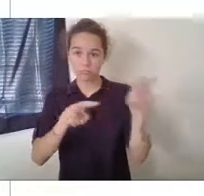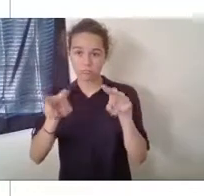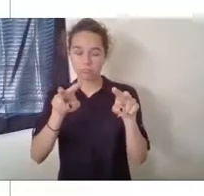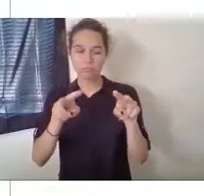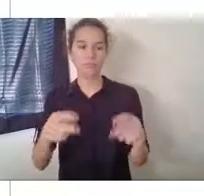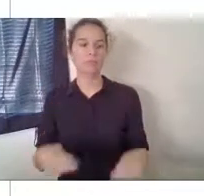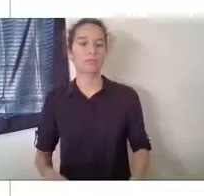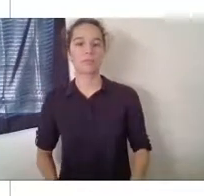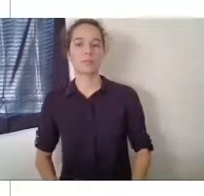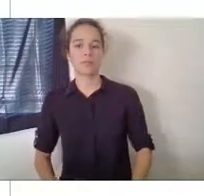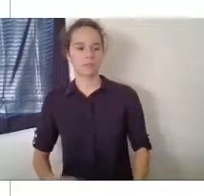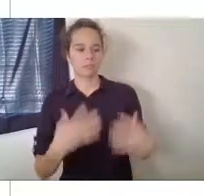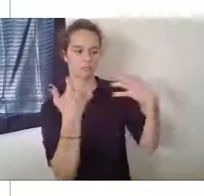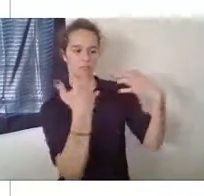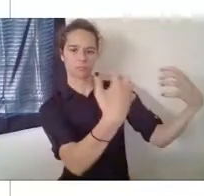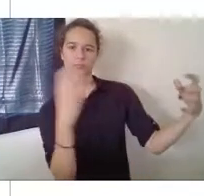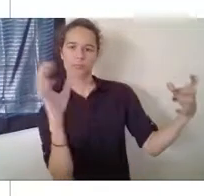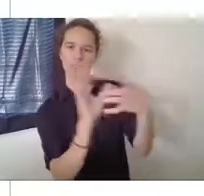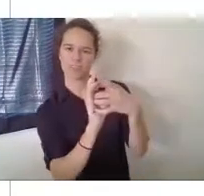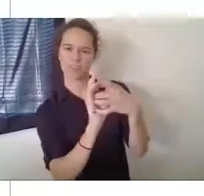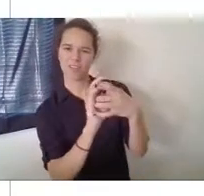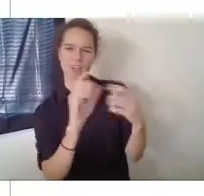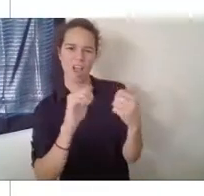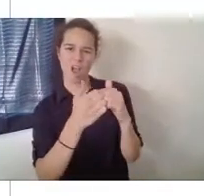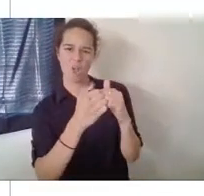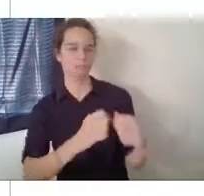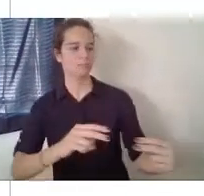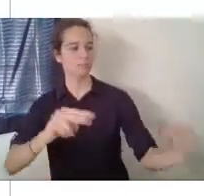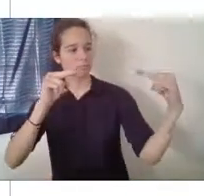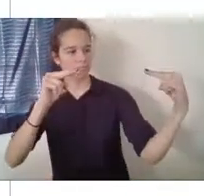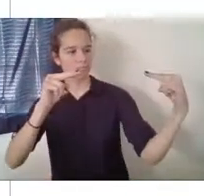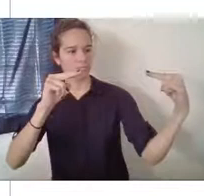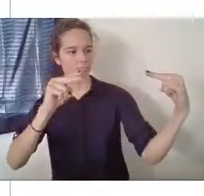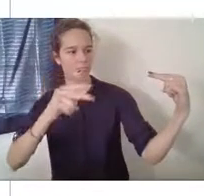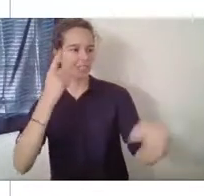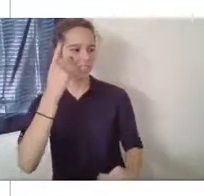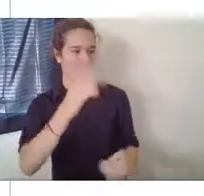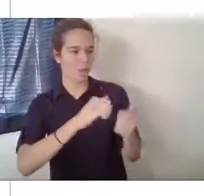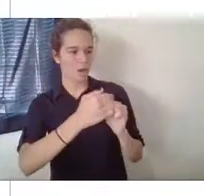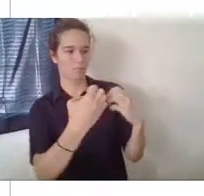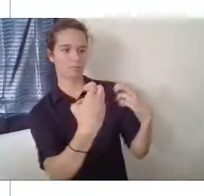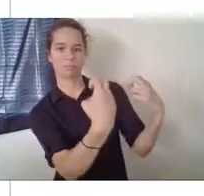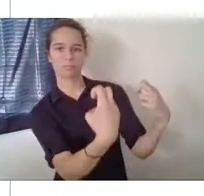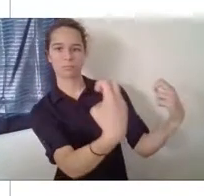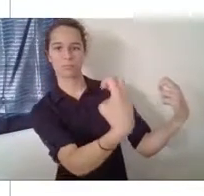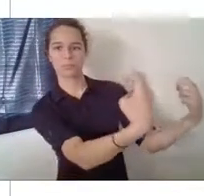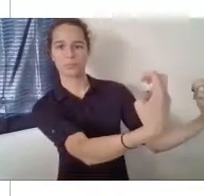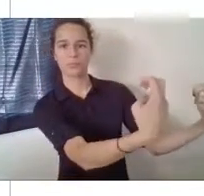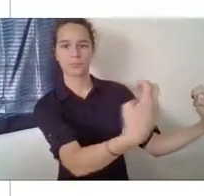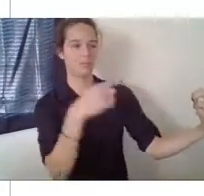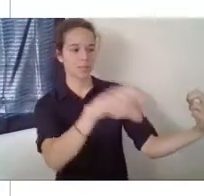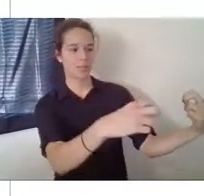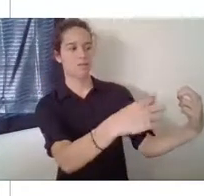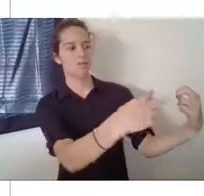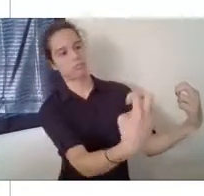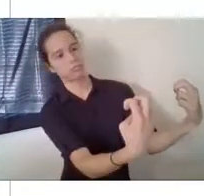contact, but look beyond it. Look at how your audience members are sitting. Are they fidgeting? Are they moving? Are they leaning